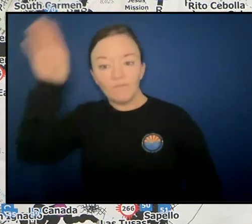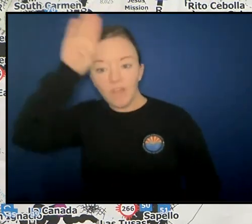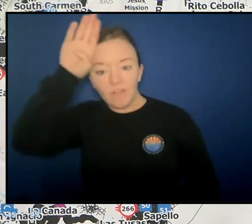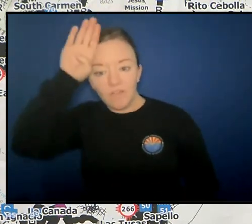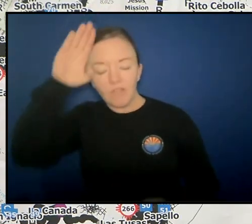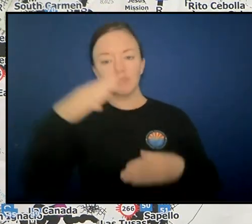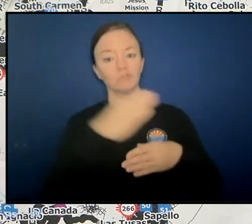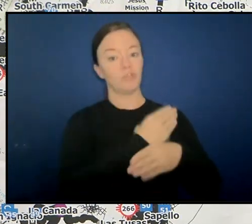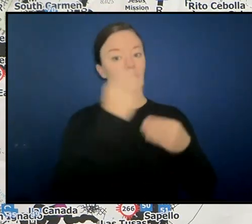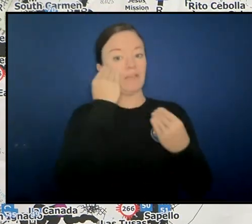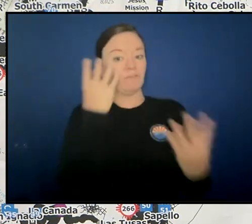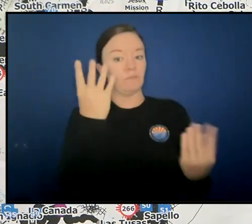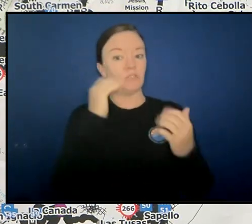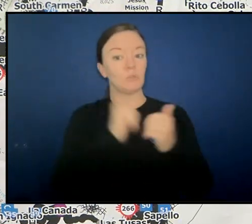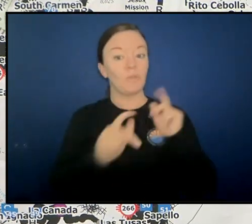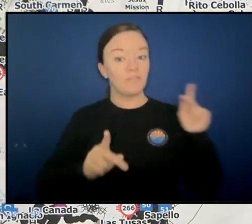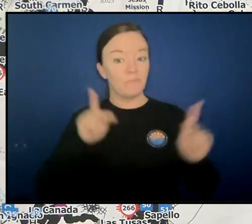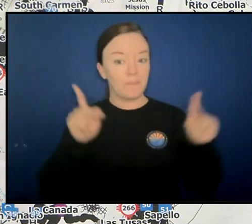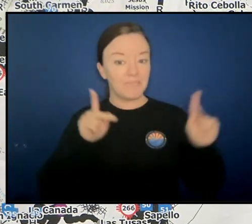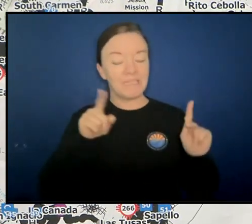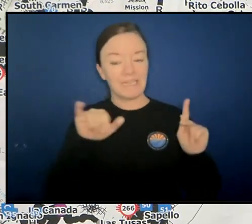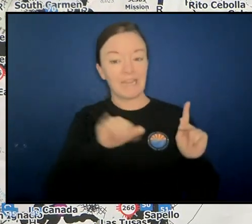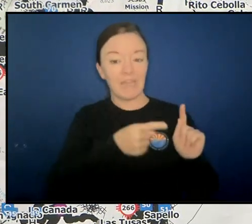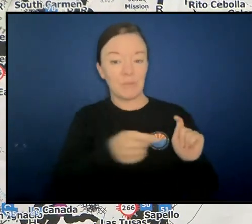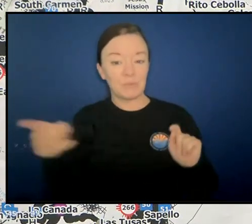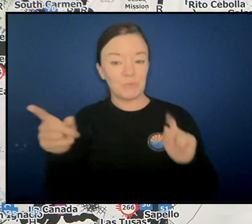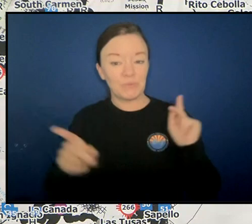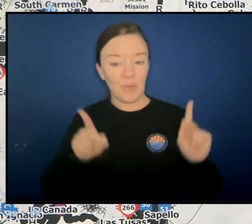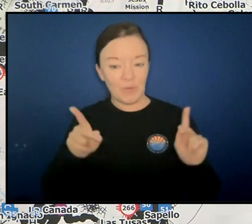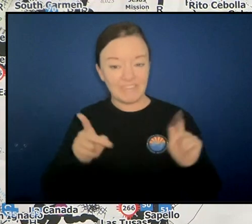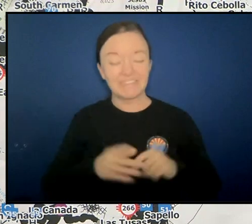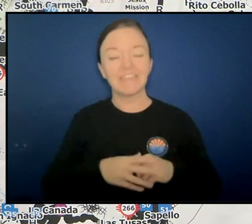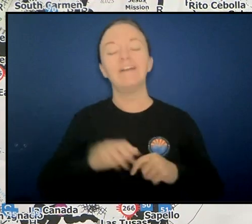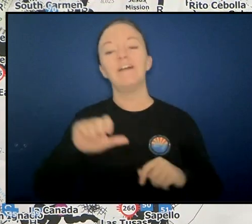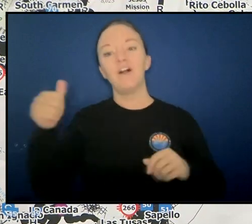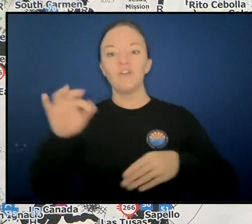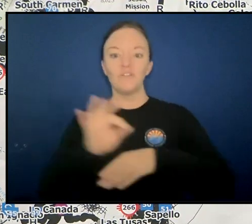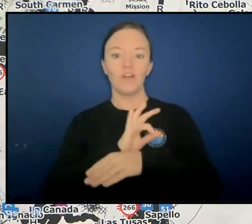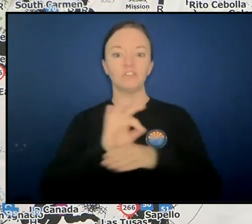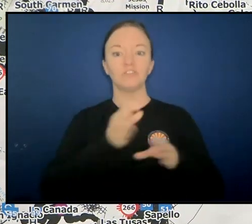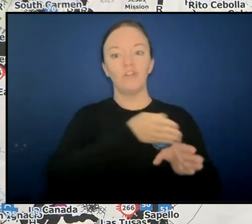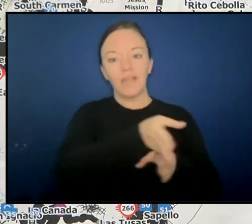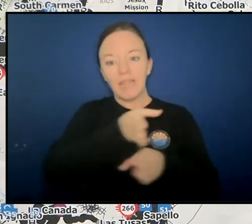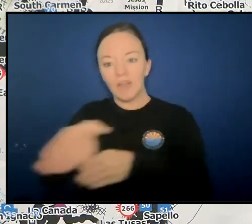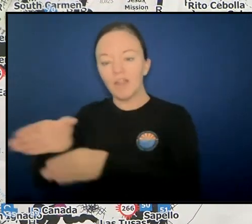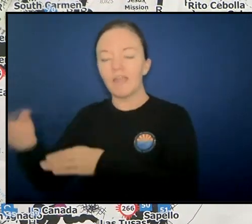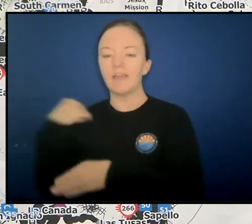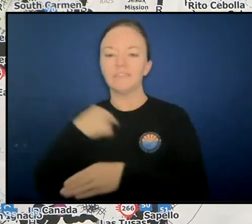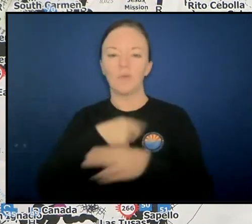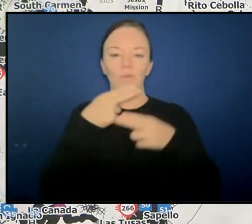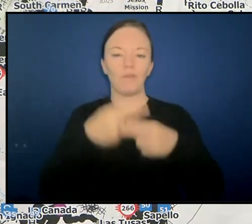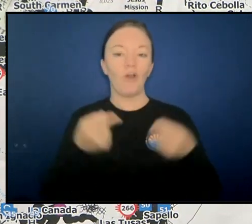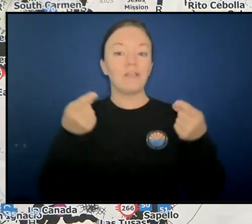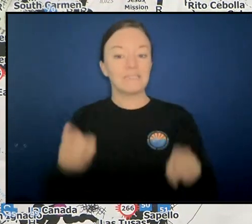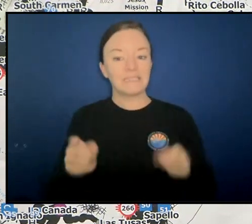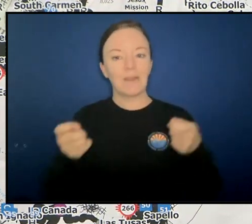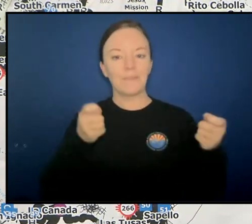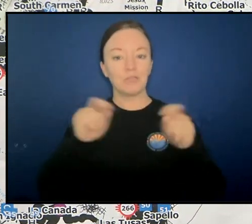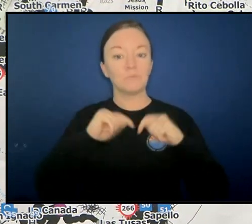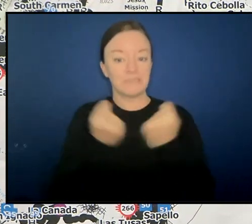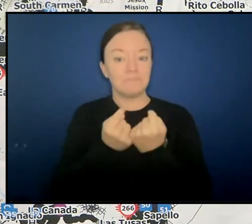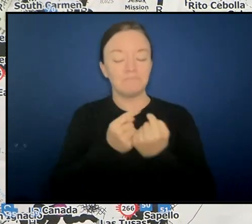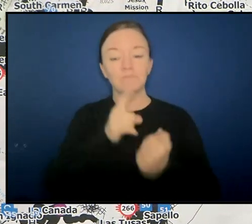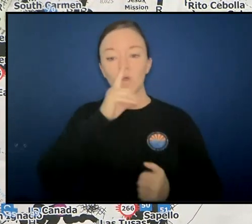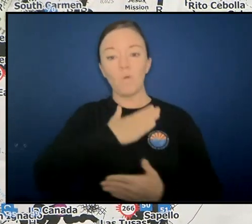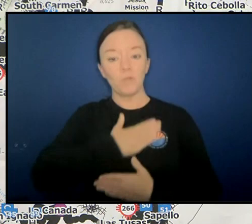folks, and then just other functional areas of this group that we call an incident management team. So really appreciate